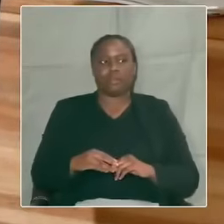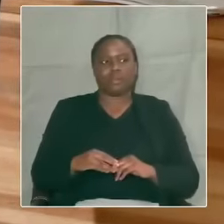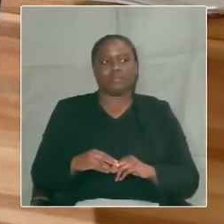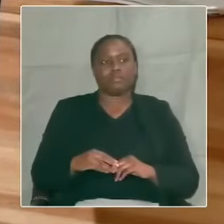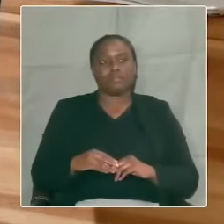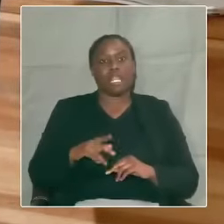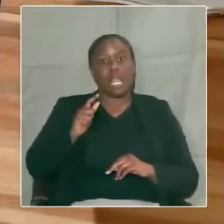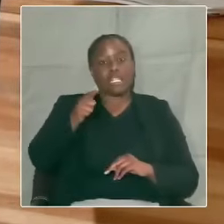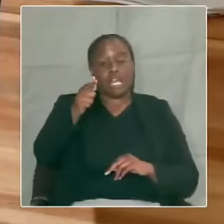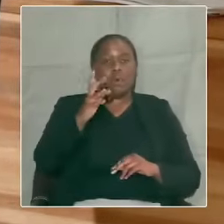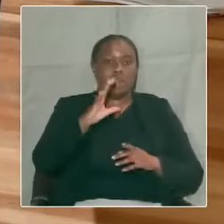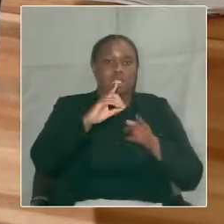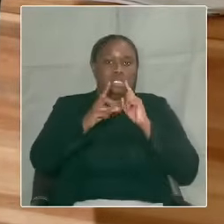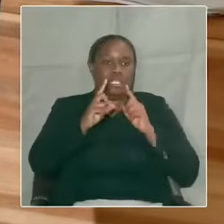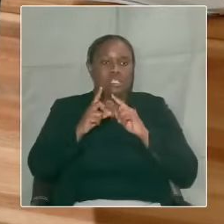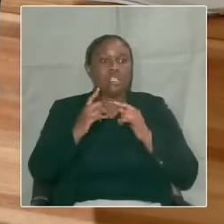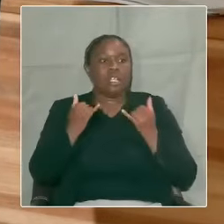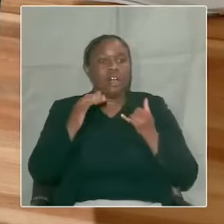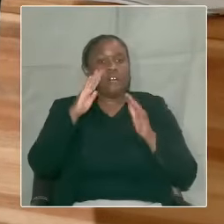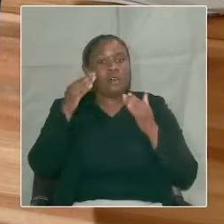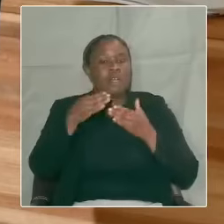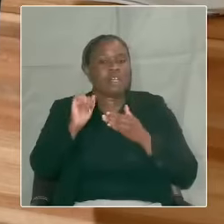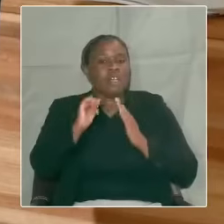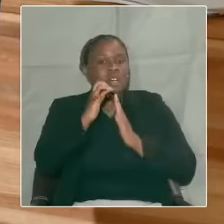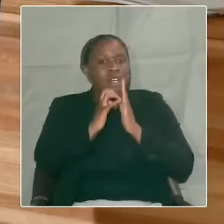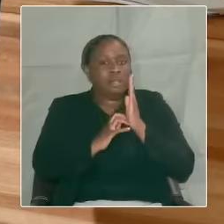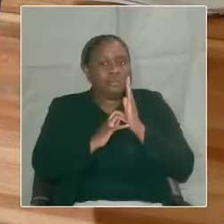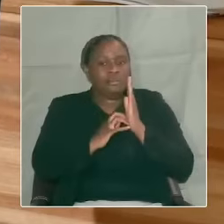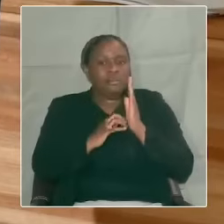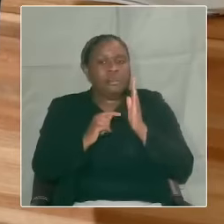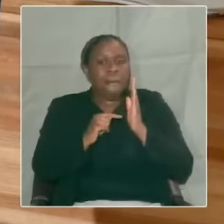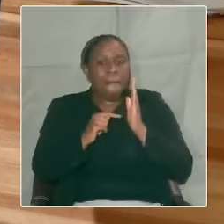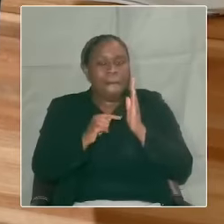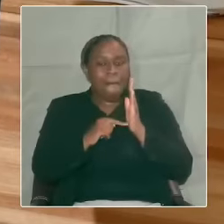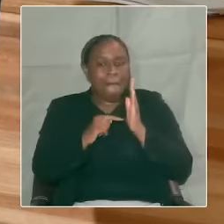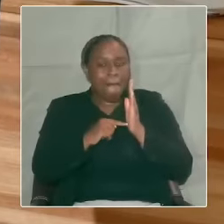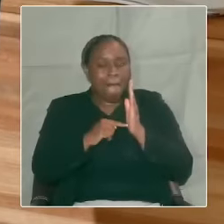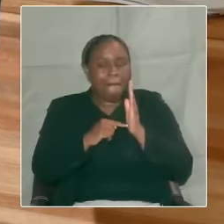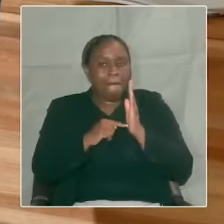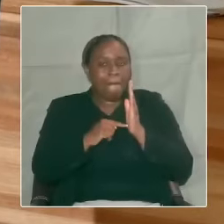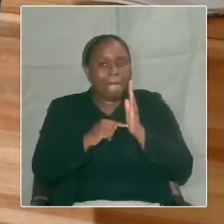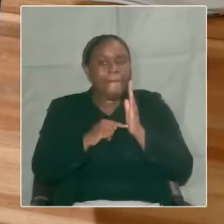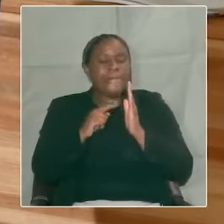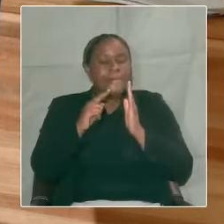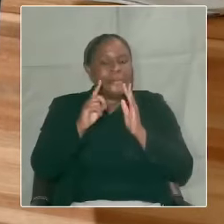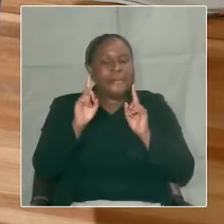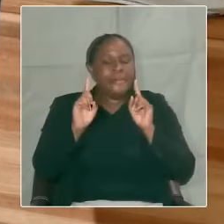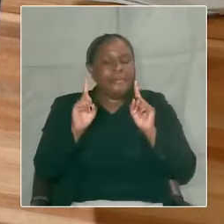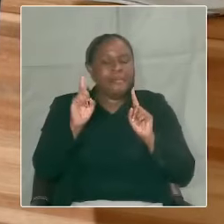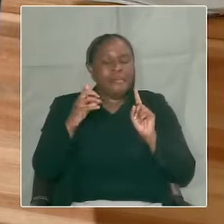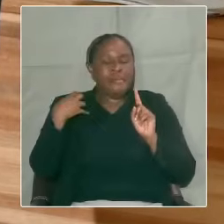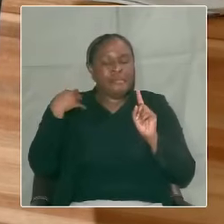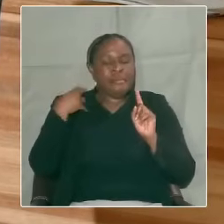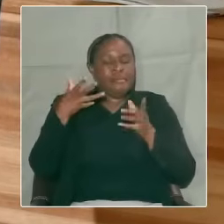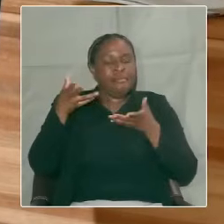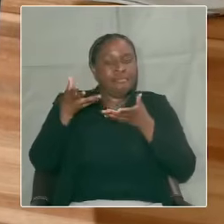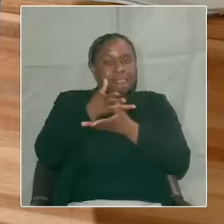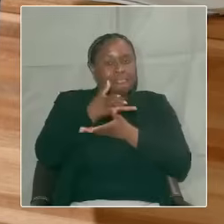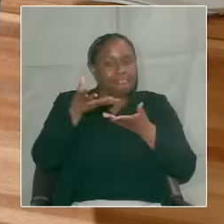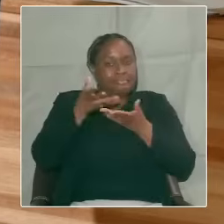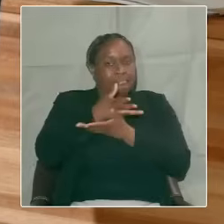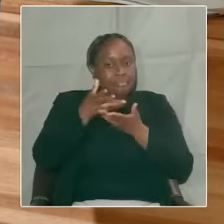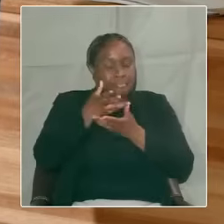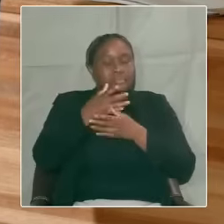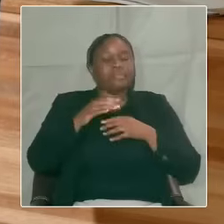indicated, we deal with your statement in relation to the interactions that you had with the minister,